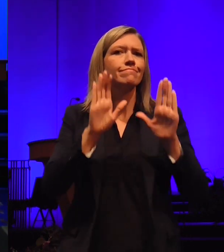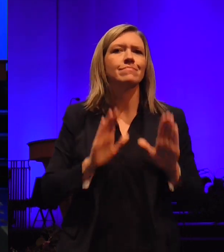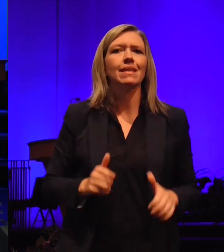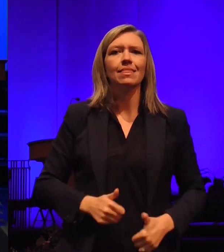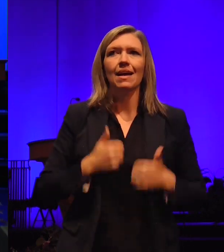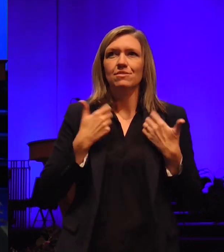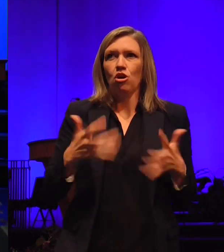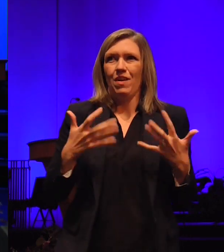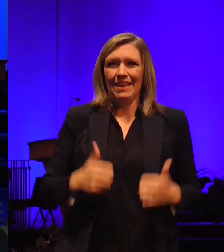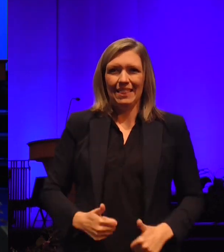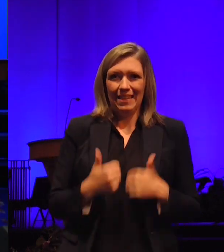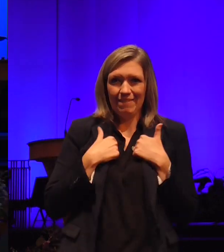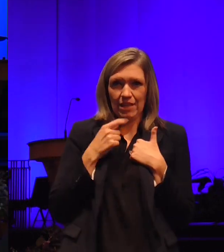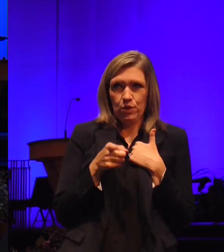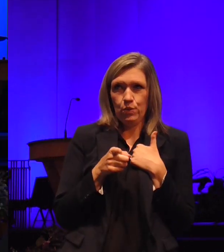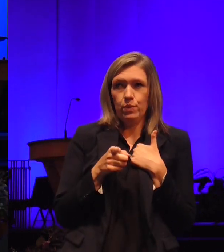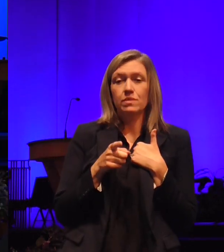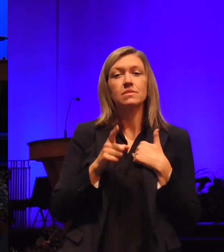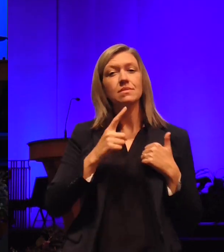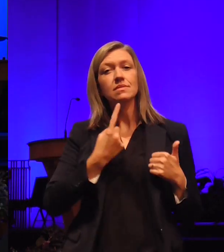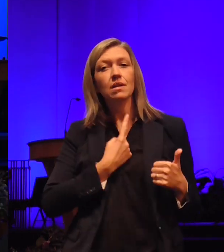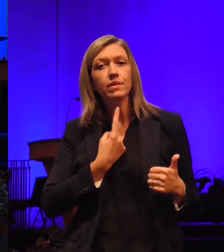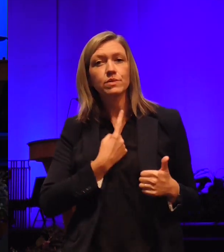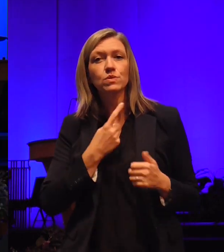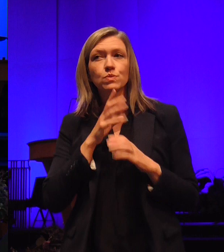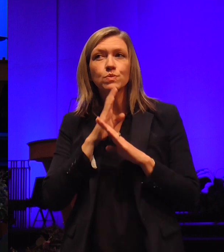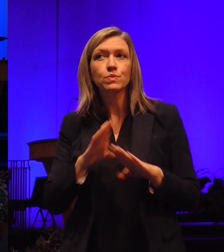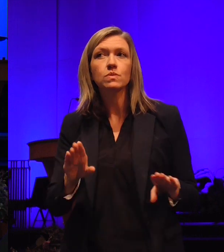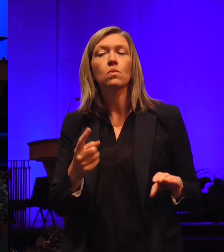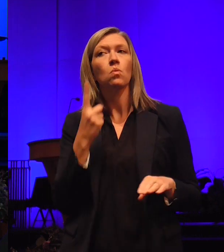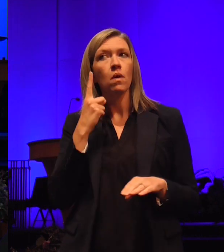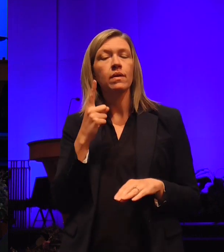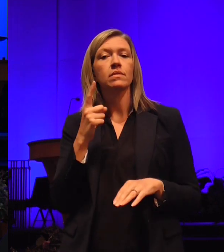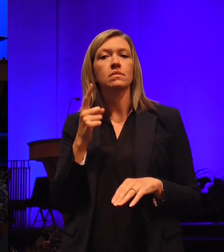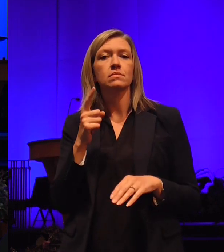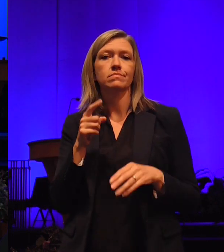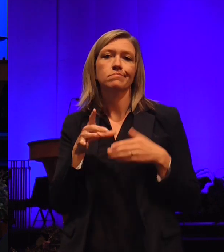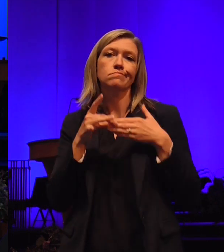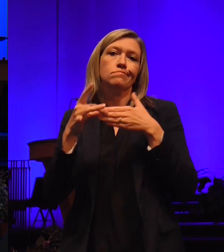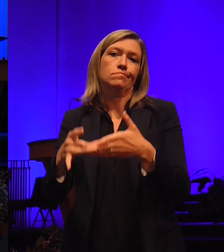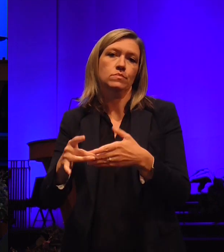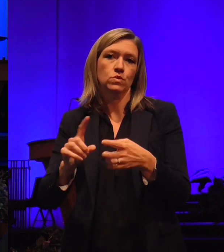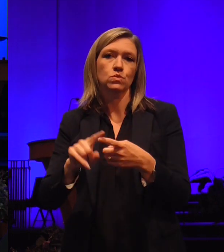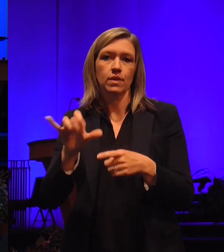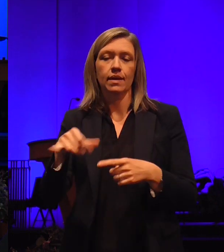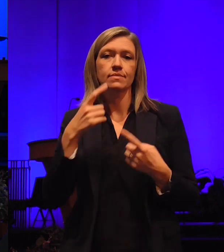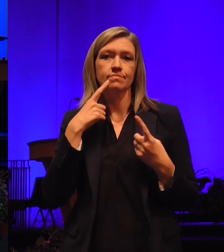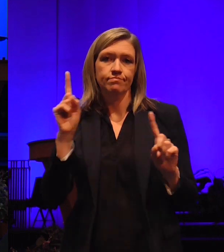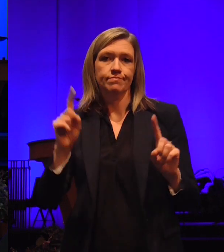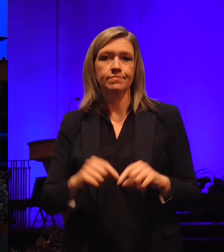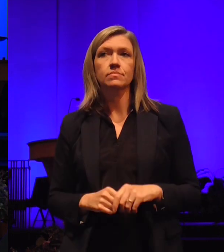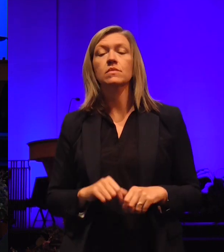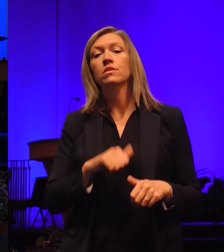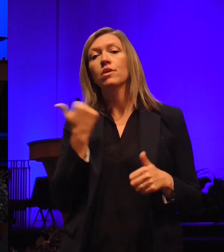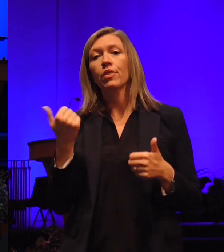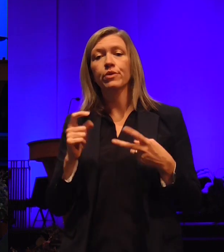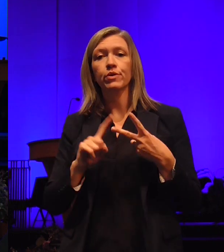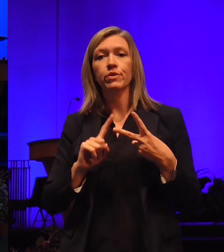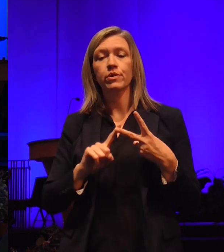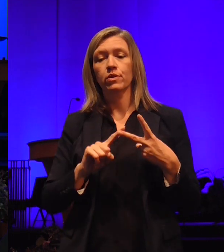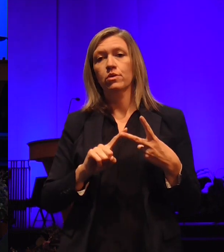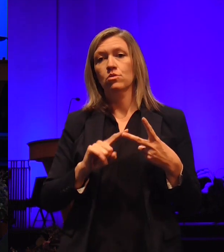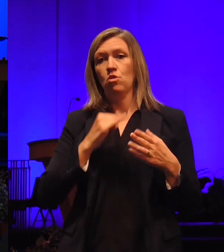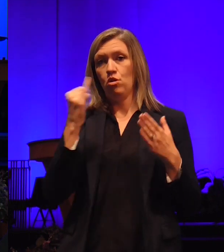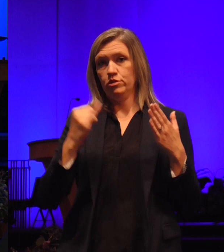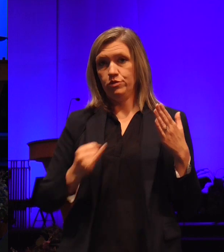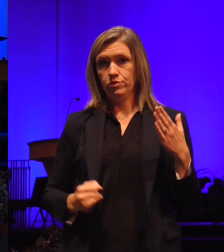And solitude is one of the all-ramps to getting there. Another all-ramp is